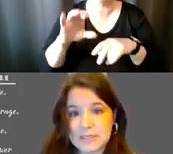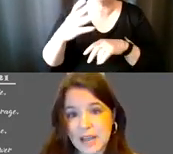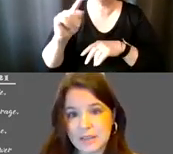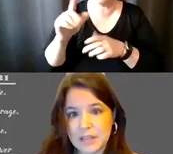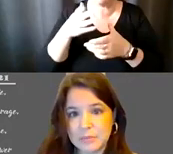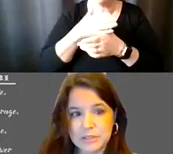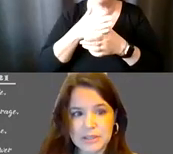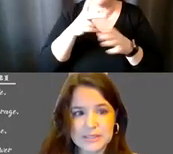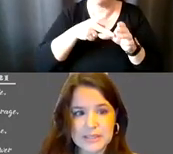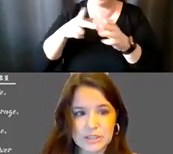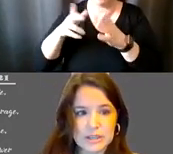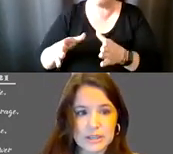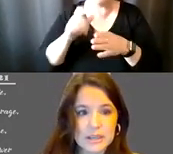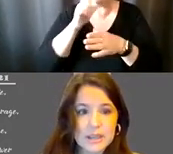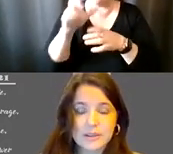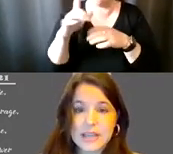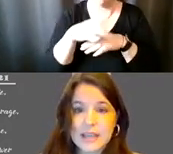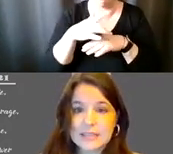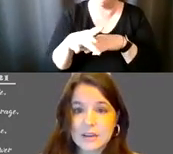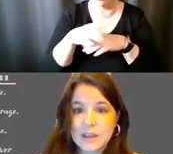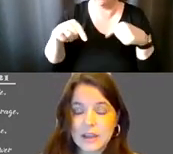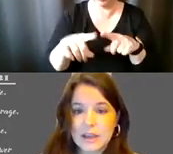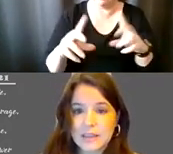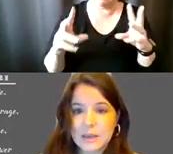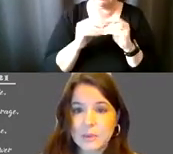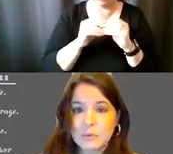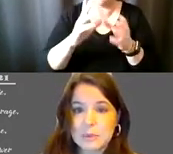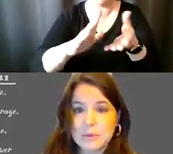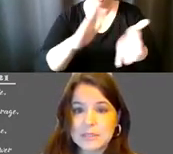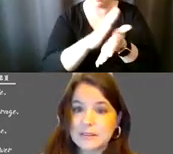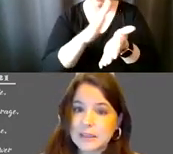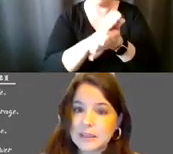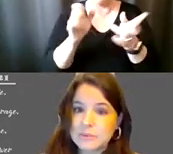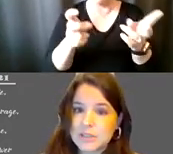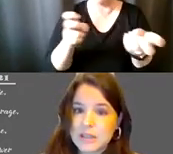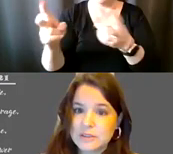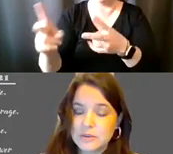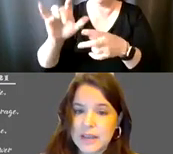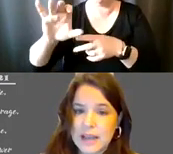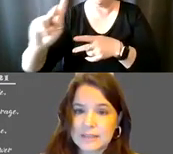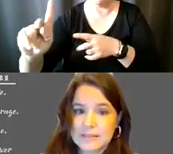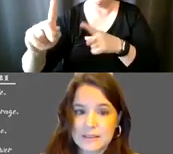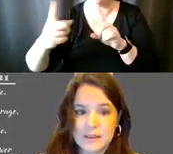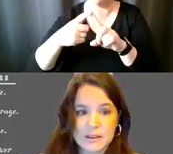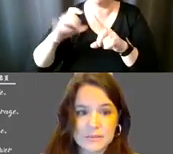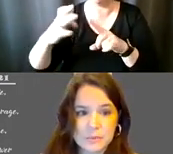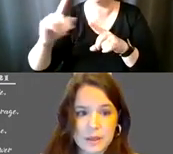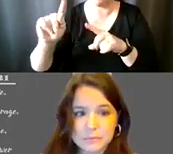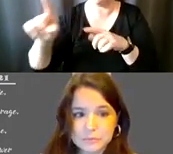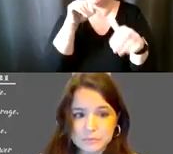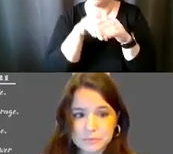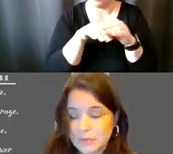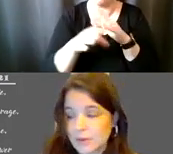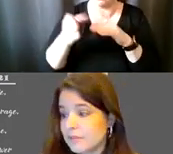participants is not available during this session. There's a handout that we will be posting the link to in chat, so you can access it there as